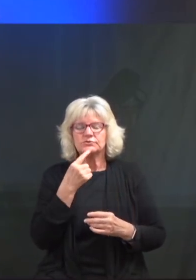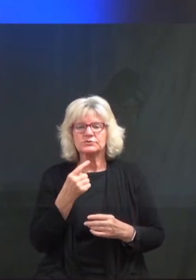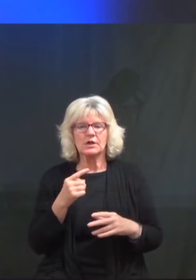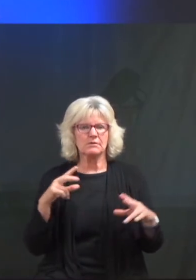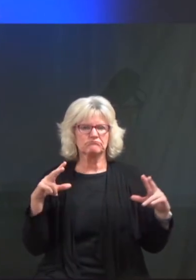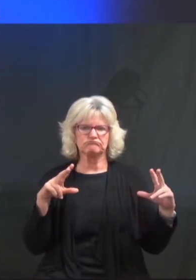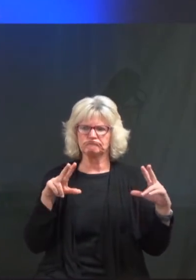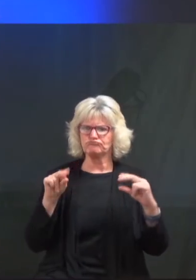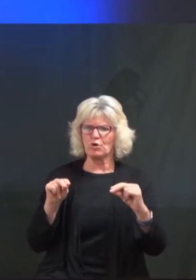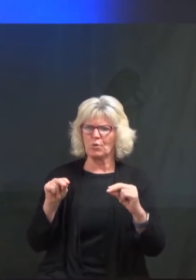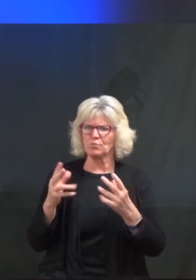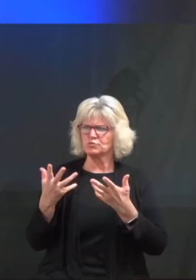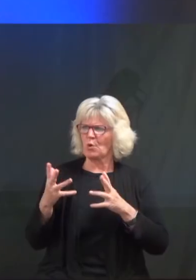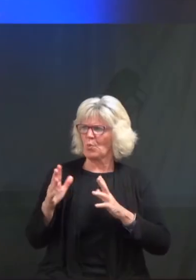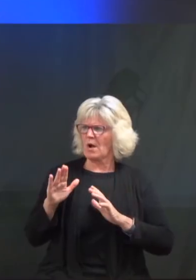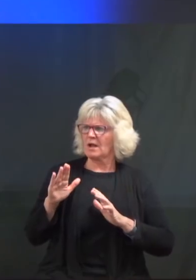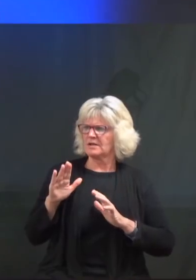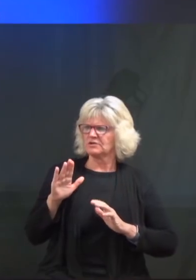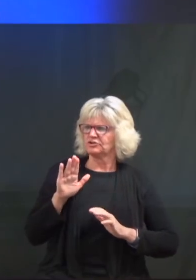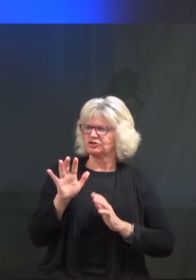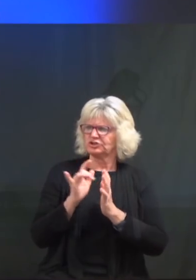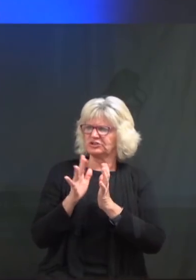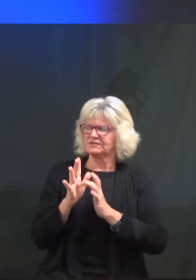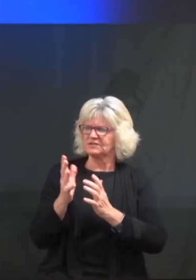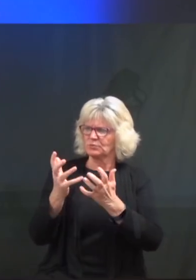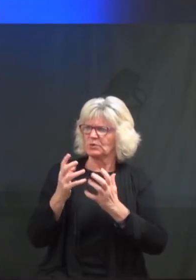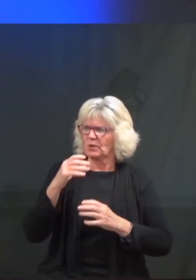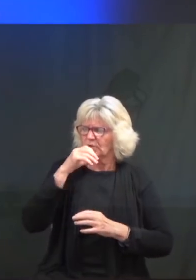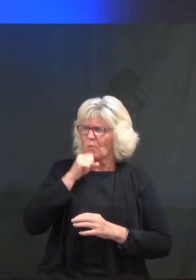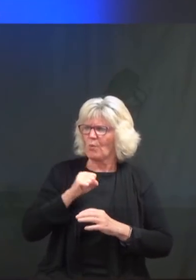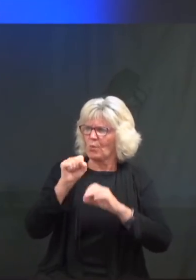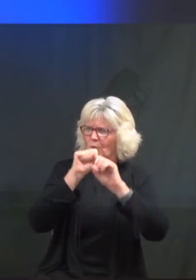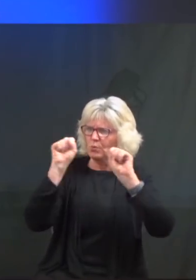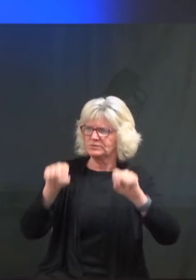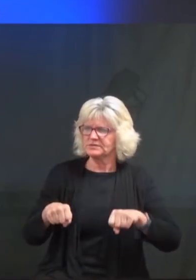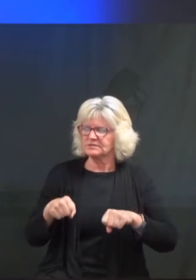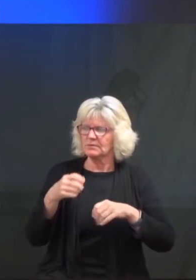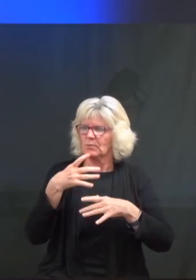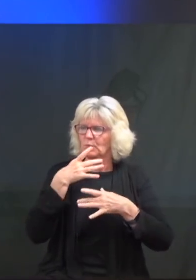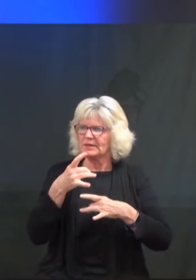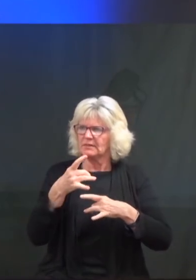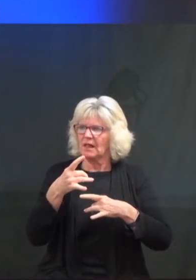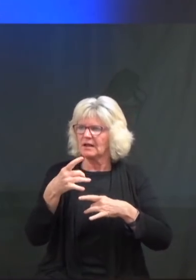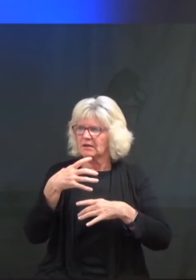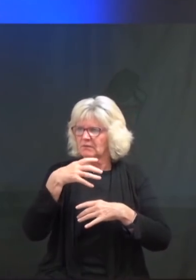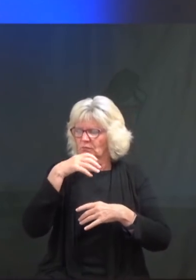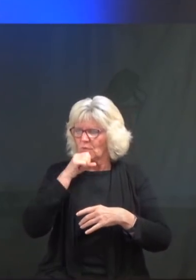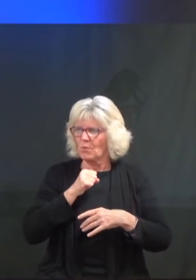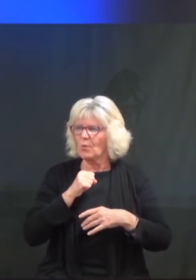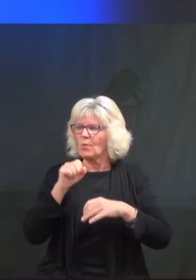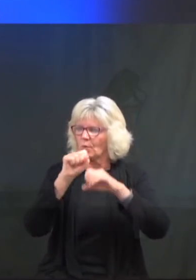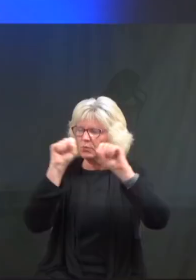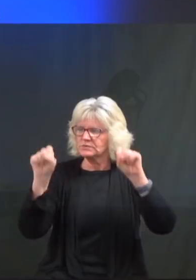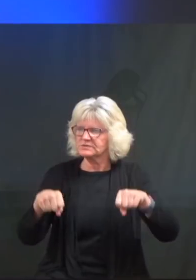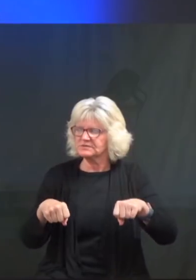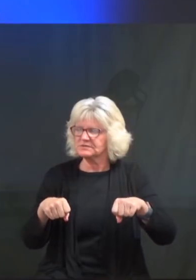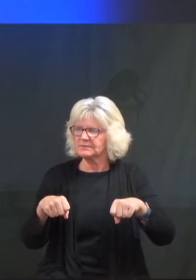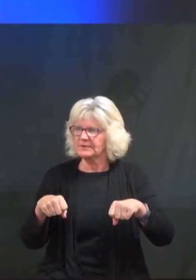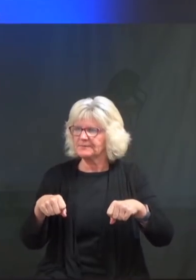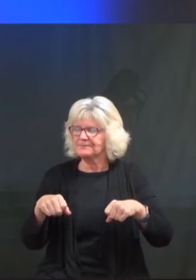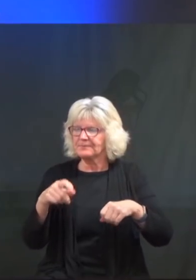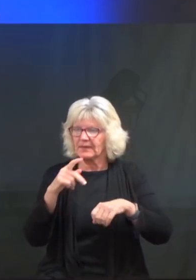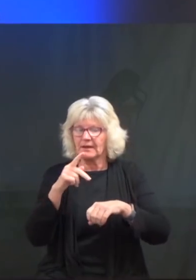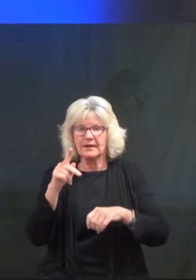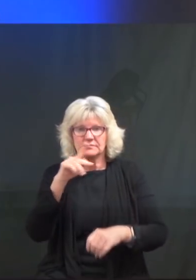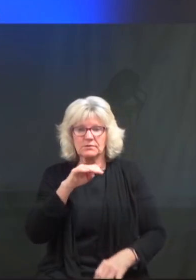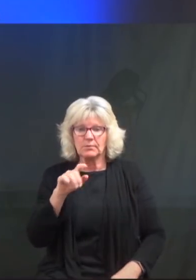don't want your Jesus. We don't want that message. We want our old system. We like our old system. And Paul